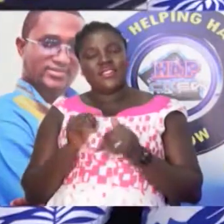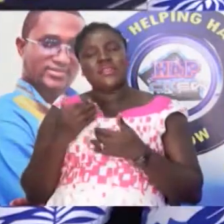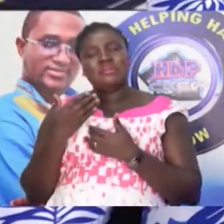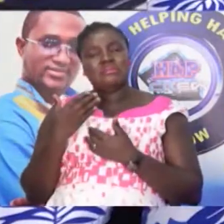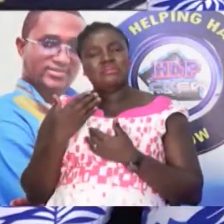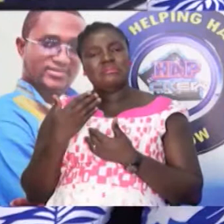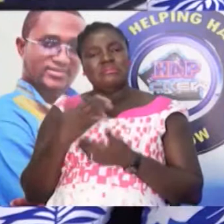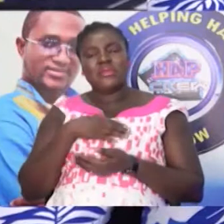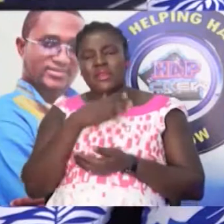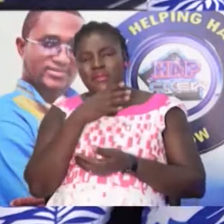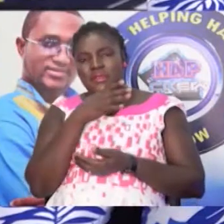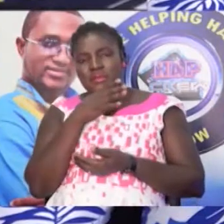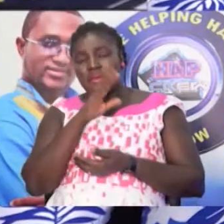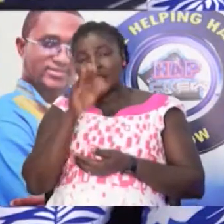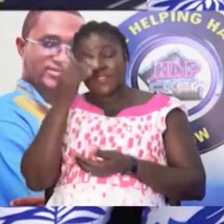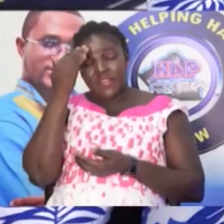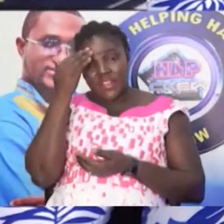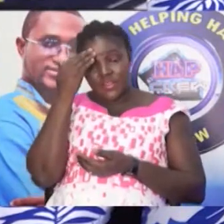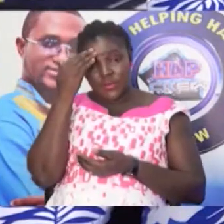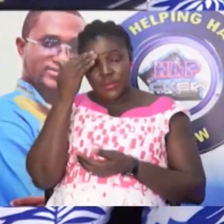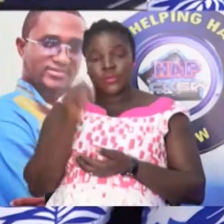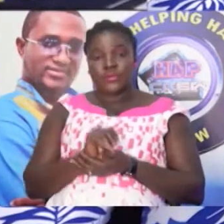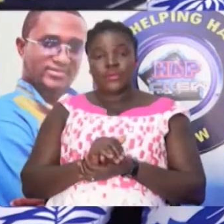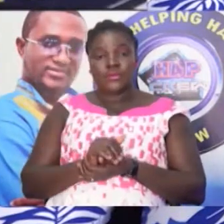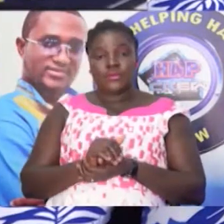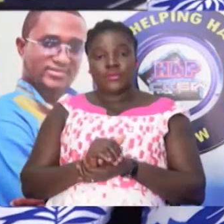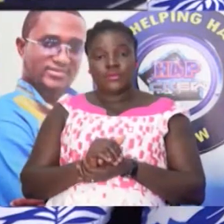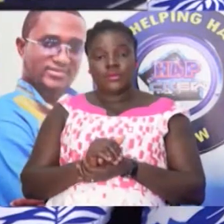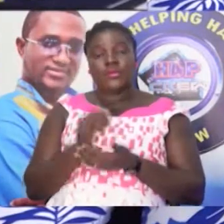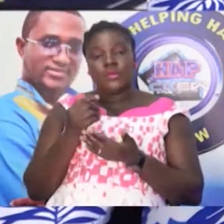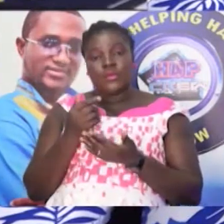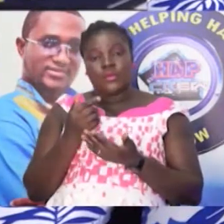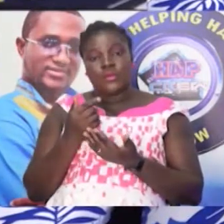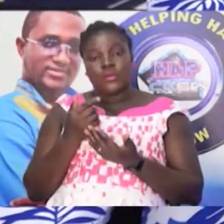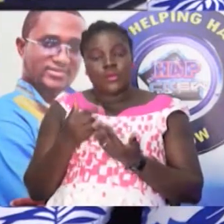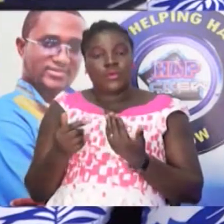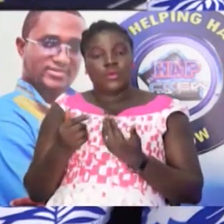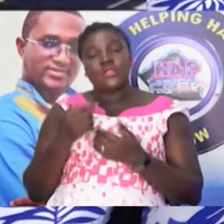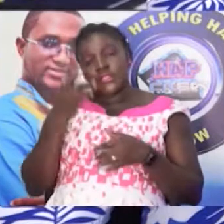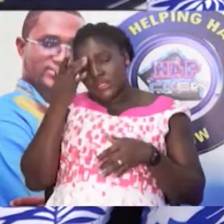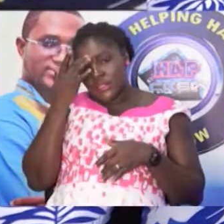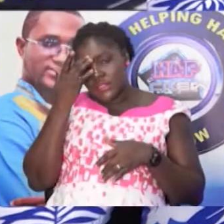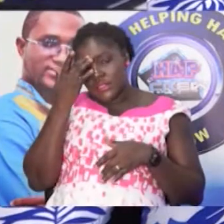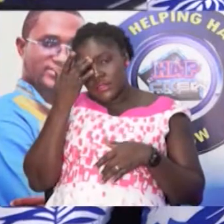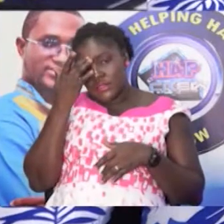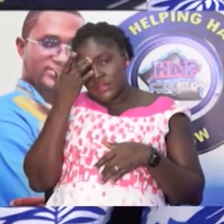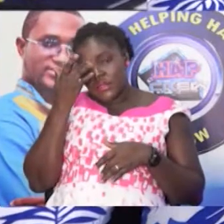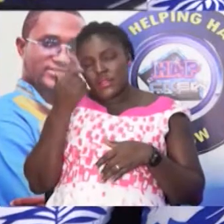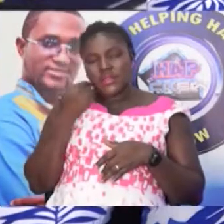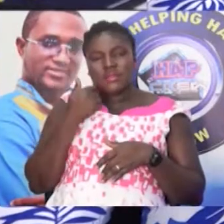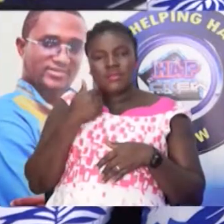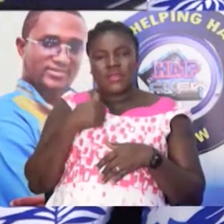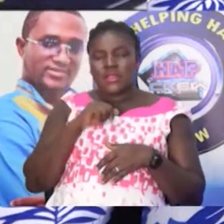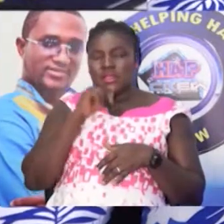But all the same, you know, during that time, my mom did not know what diagnosis I was having